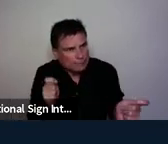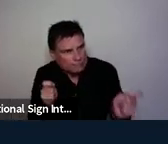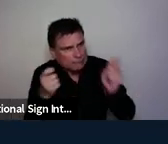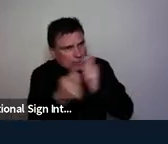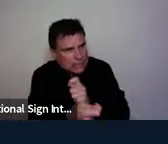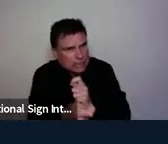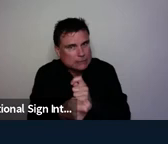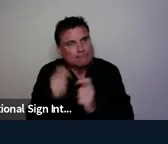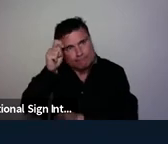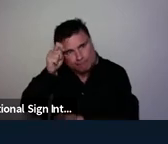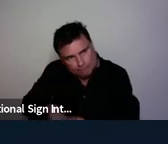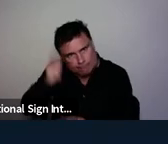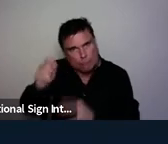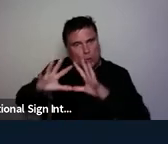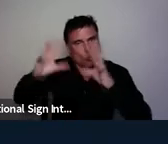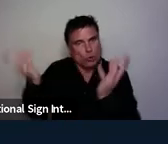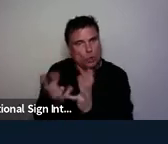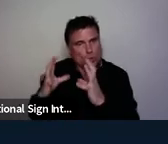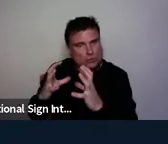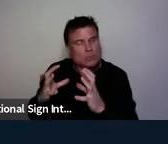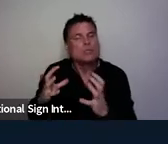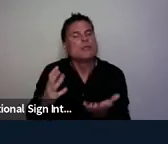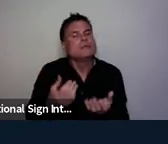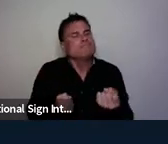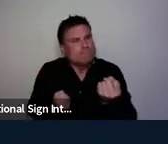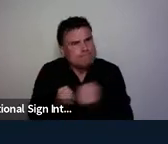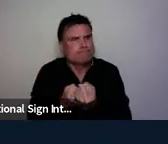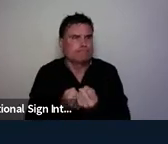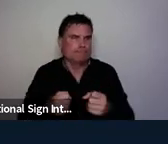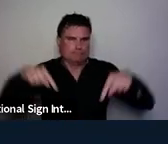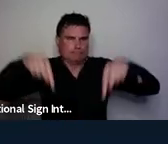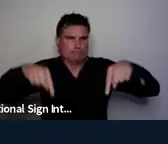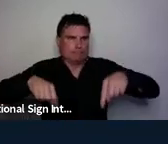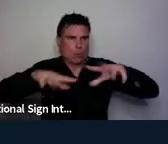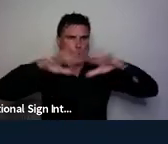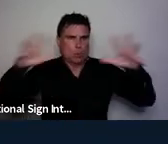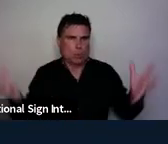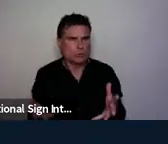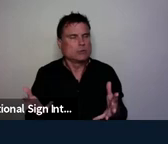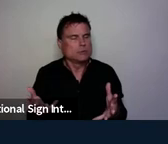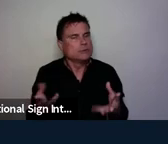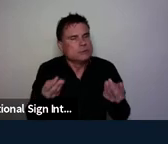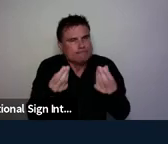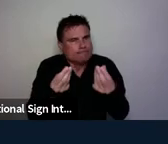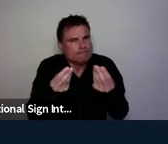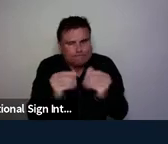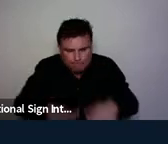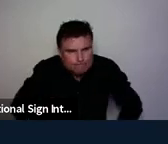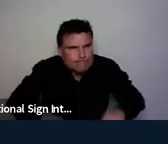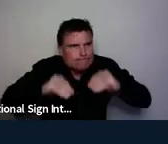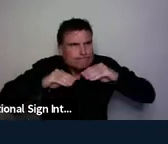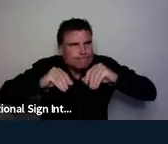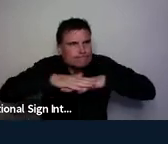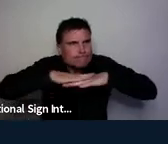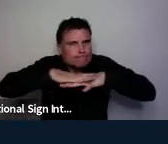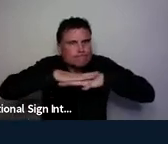for our Earth because we belong to the Earth as well. To support this, I also particularly hope that the policymakers